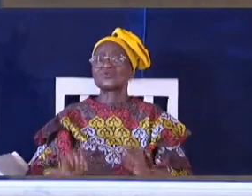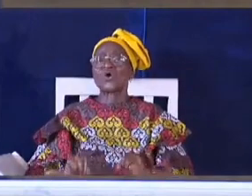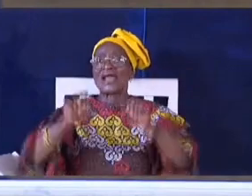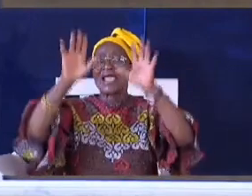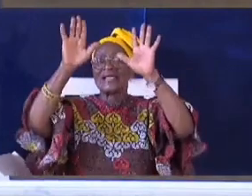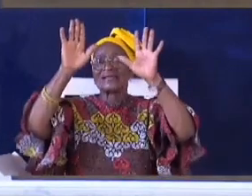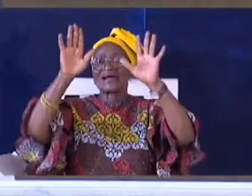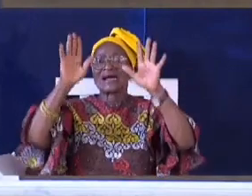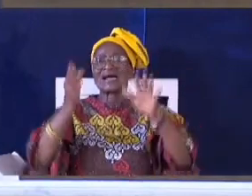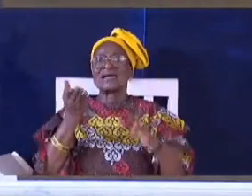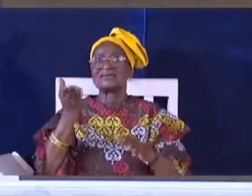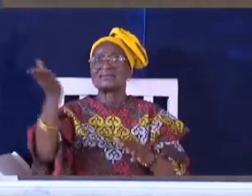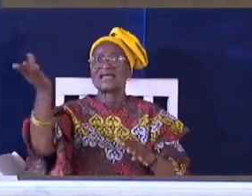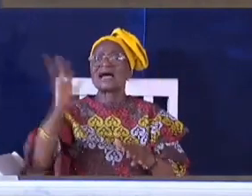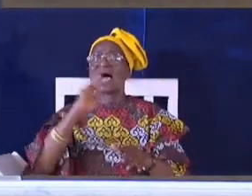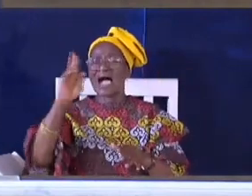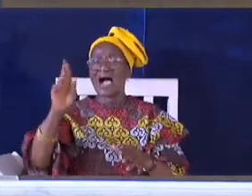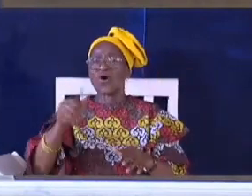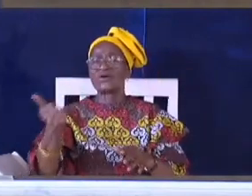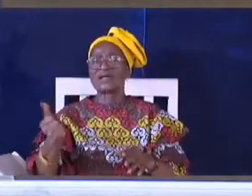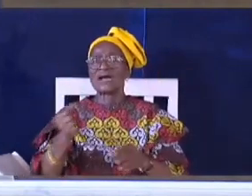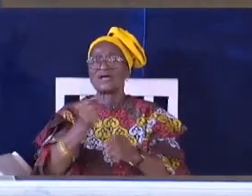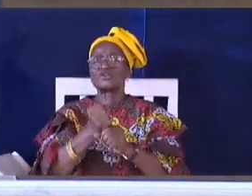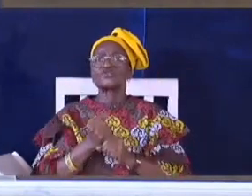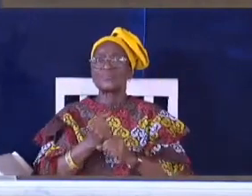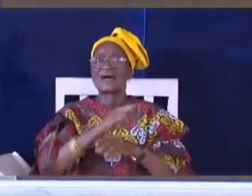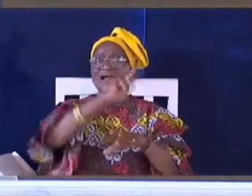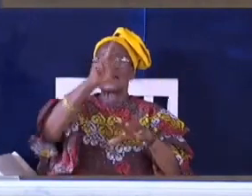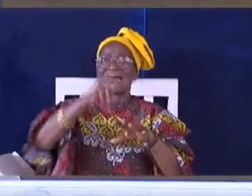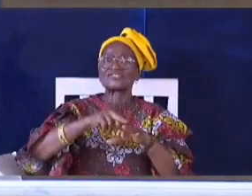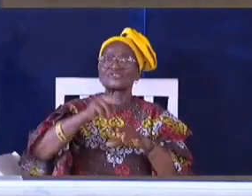But there are other supernaturals.